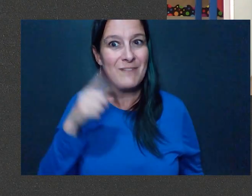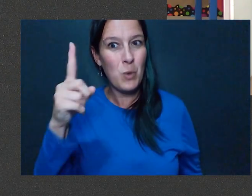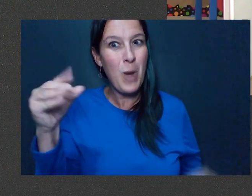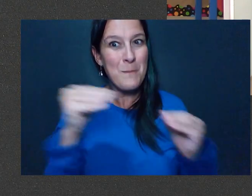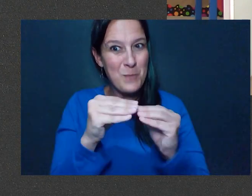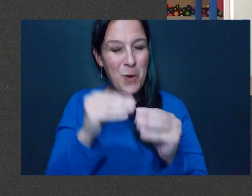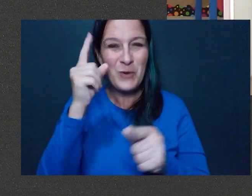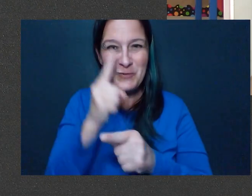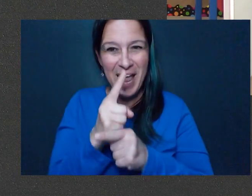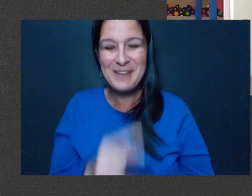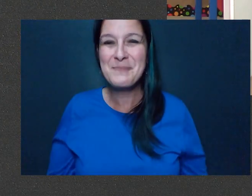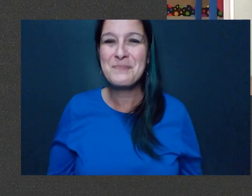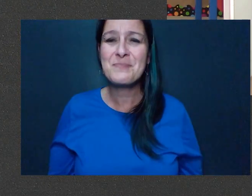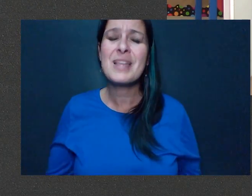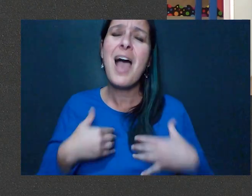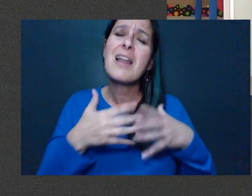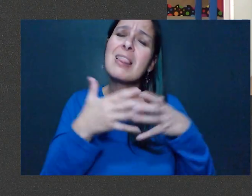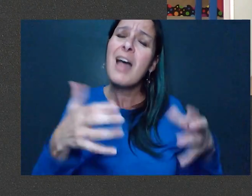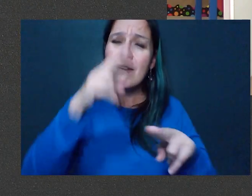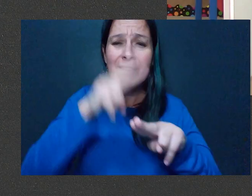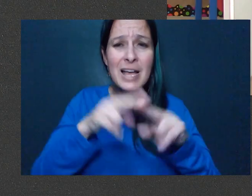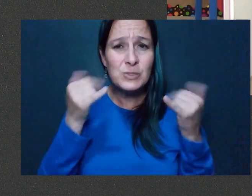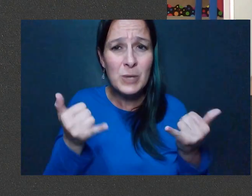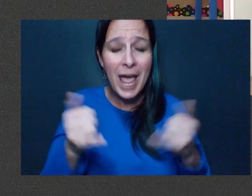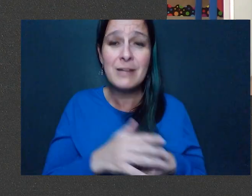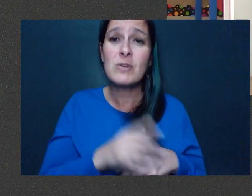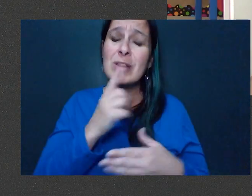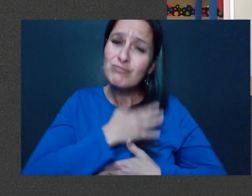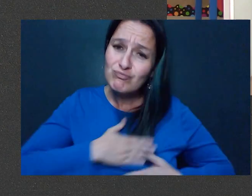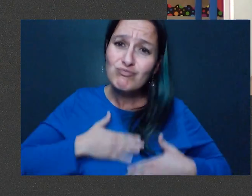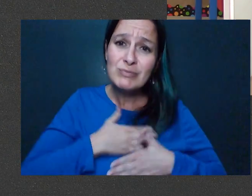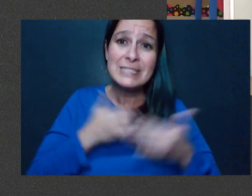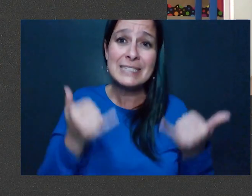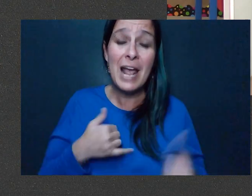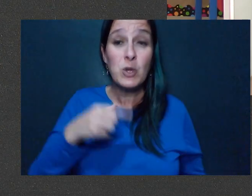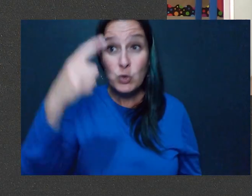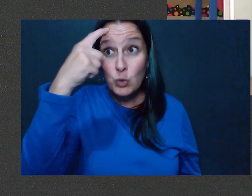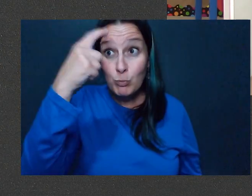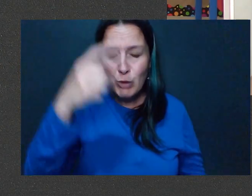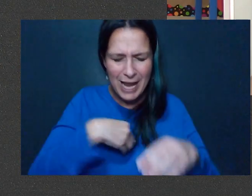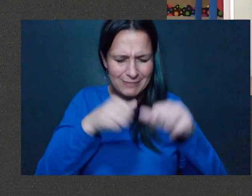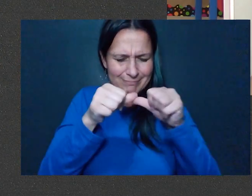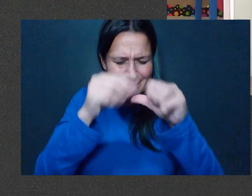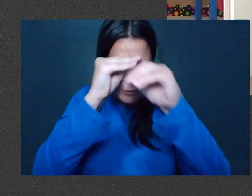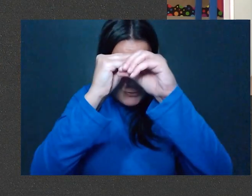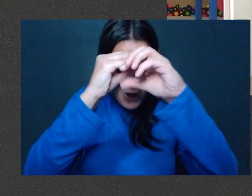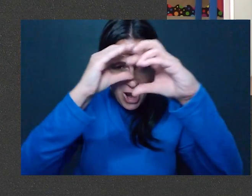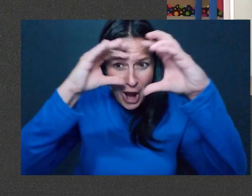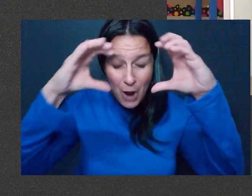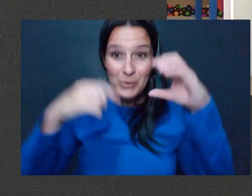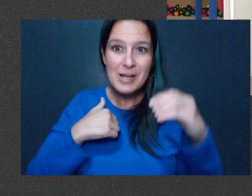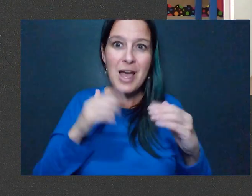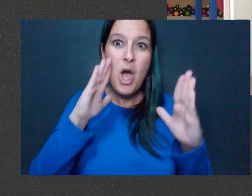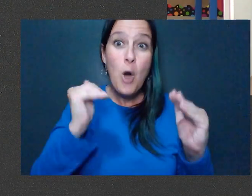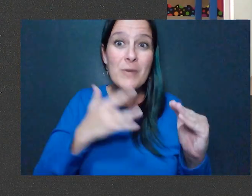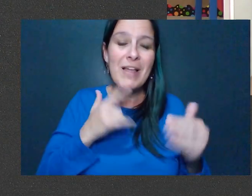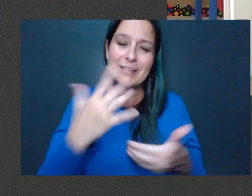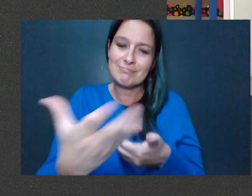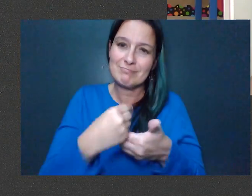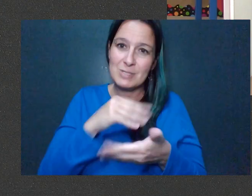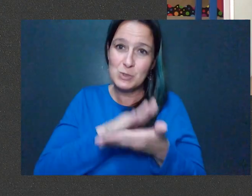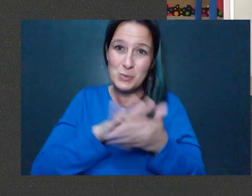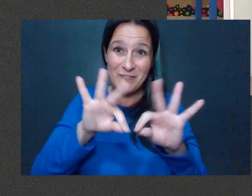it wasn't. I had so much fun today. We had a lot of fun today. Your brains got bigger. I hope you felt like part of our school